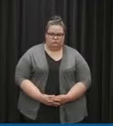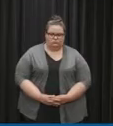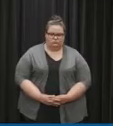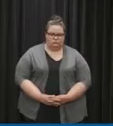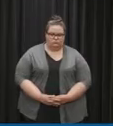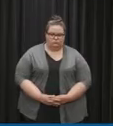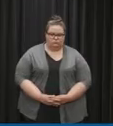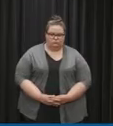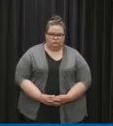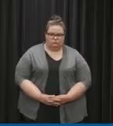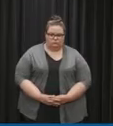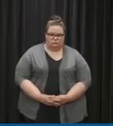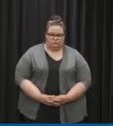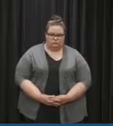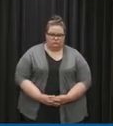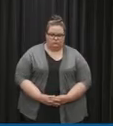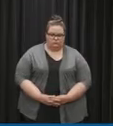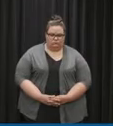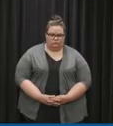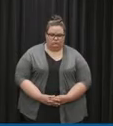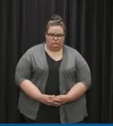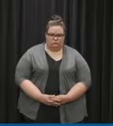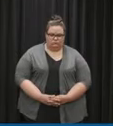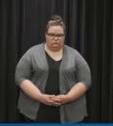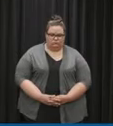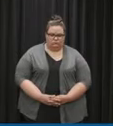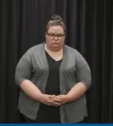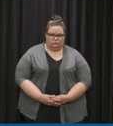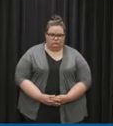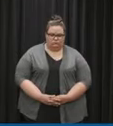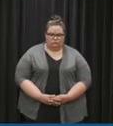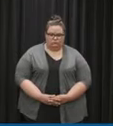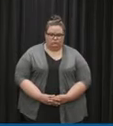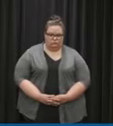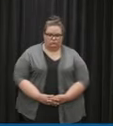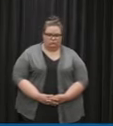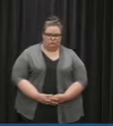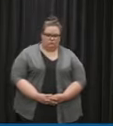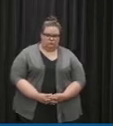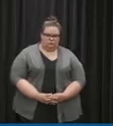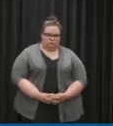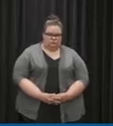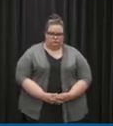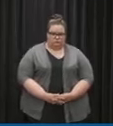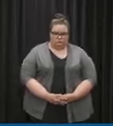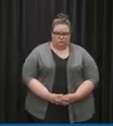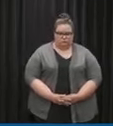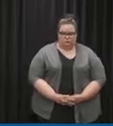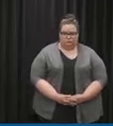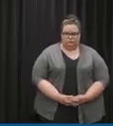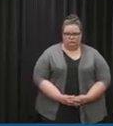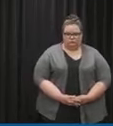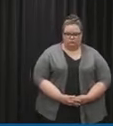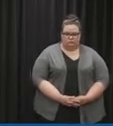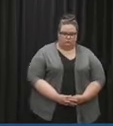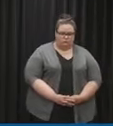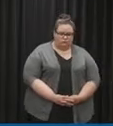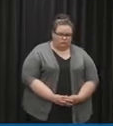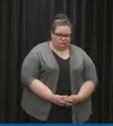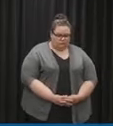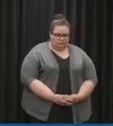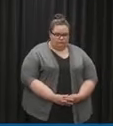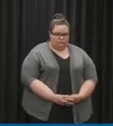are encouraging them to express team spirit through other means, for example, clapping or